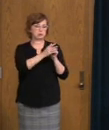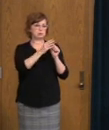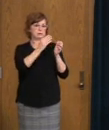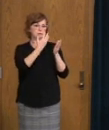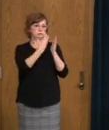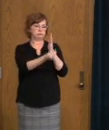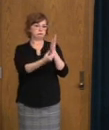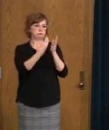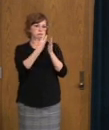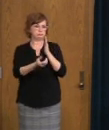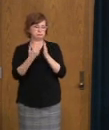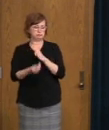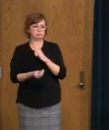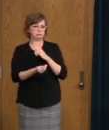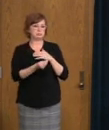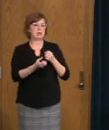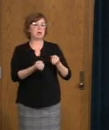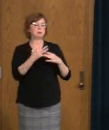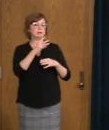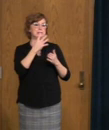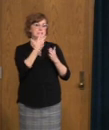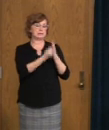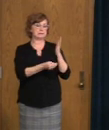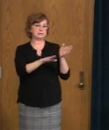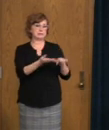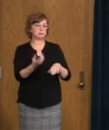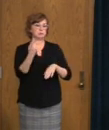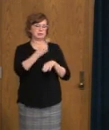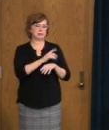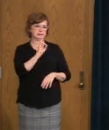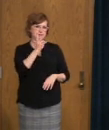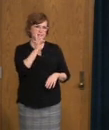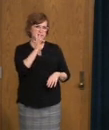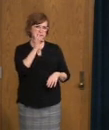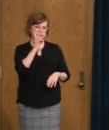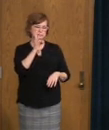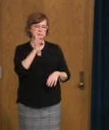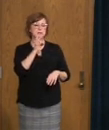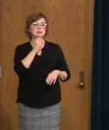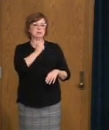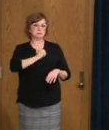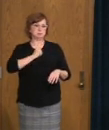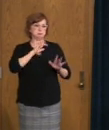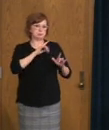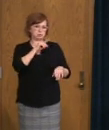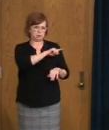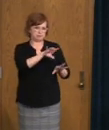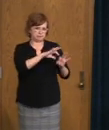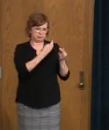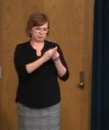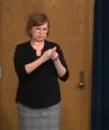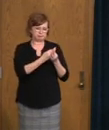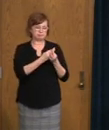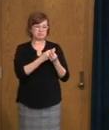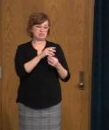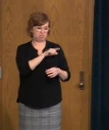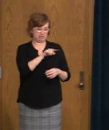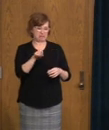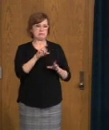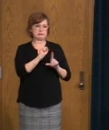7 deaths today. And this is a reminder of why we need to stay the course till all of us have